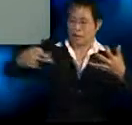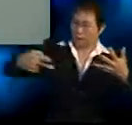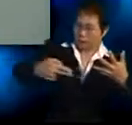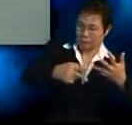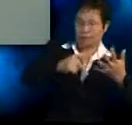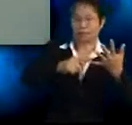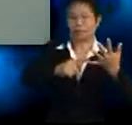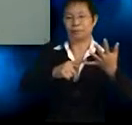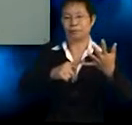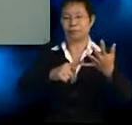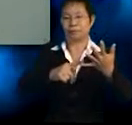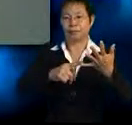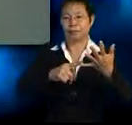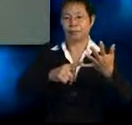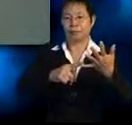scissors,